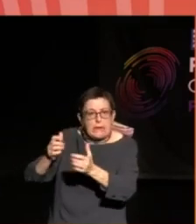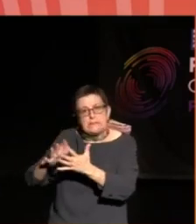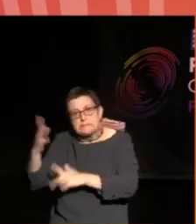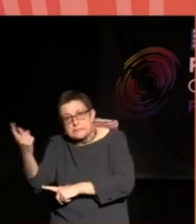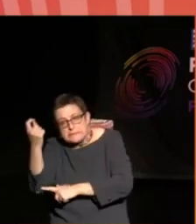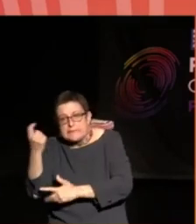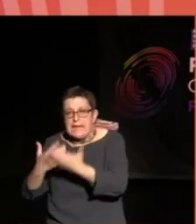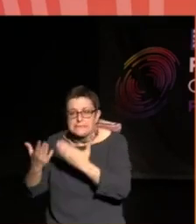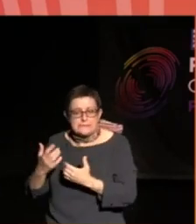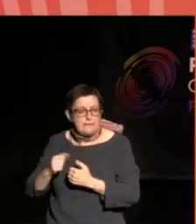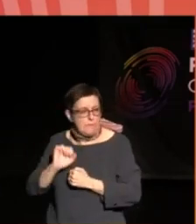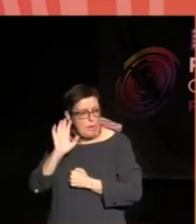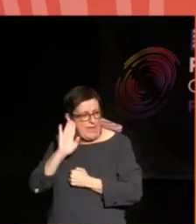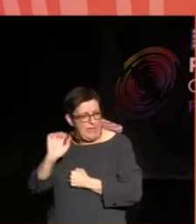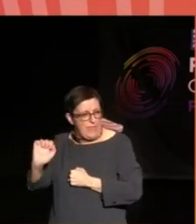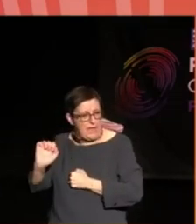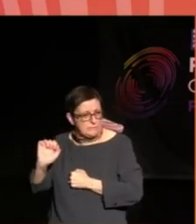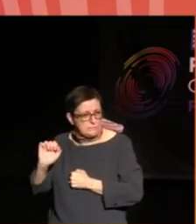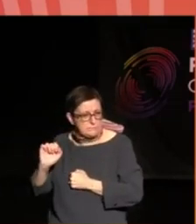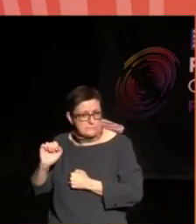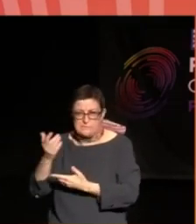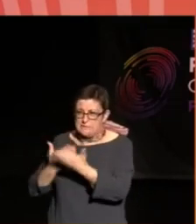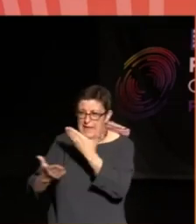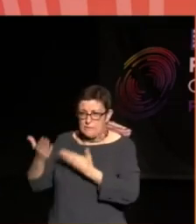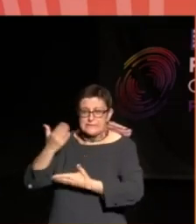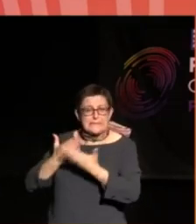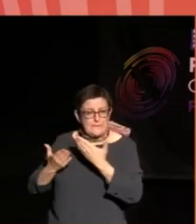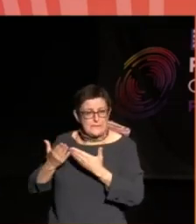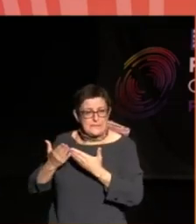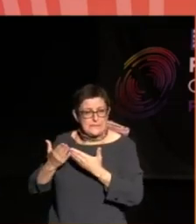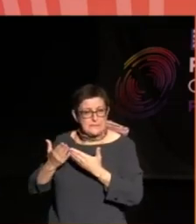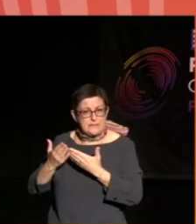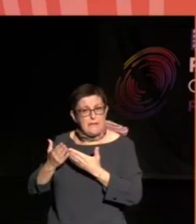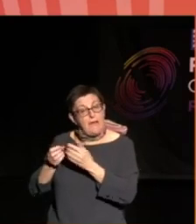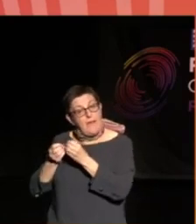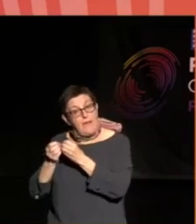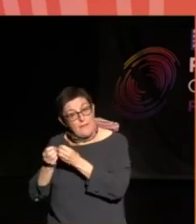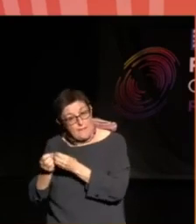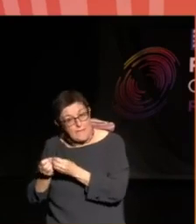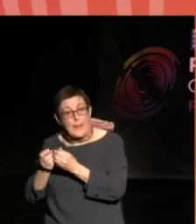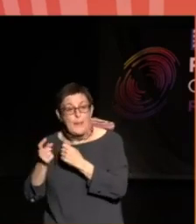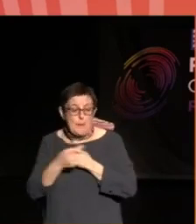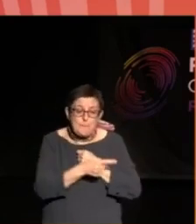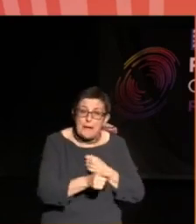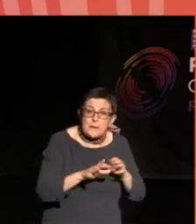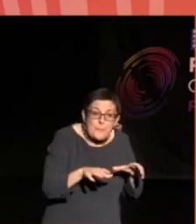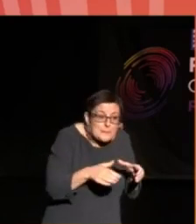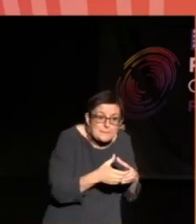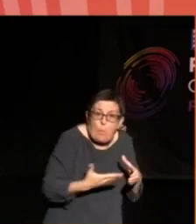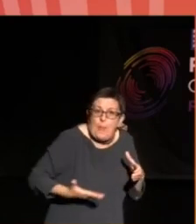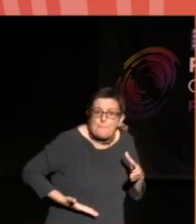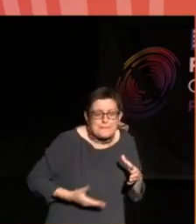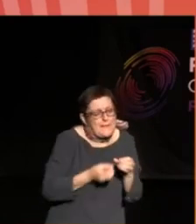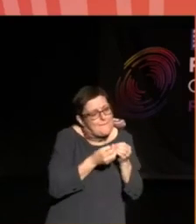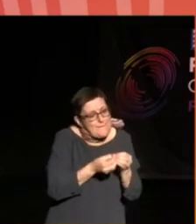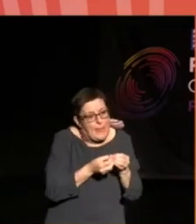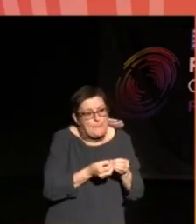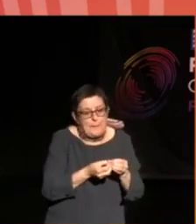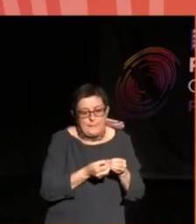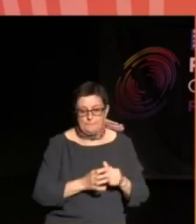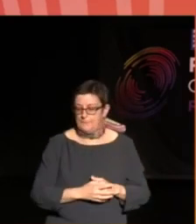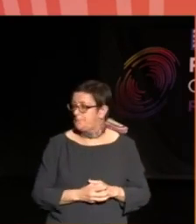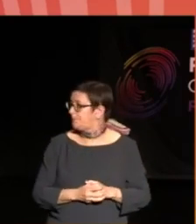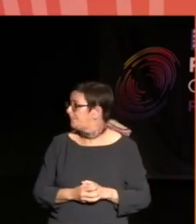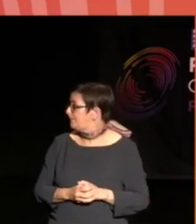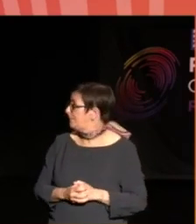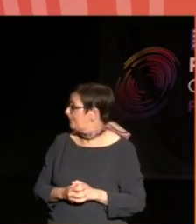success stories. And those narratives, I think, are really valuable and are literally right around us all the time. Yeah.